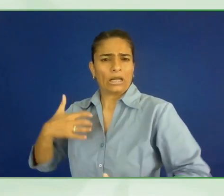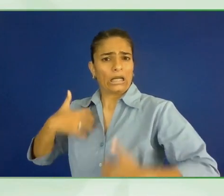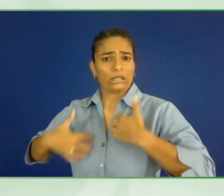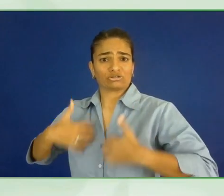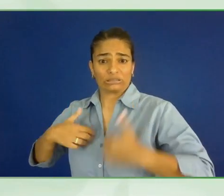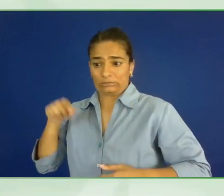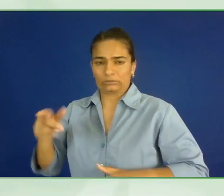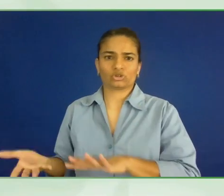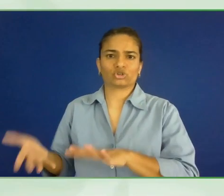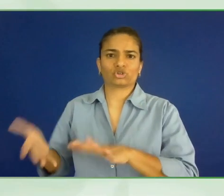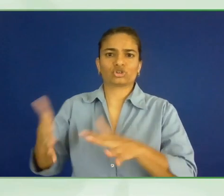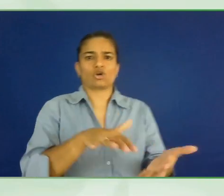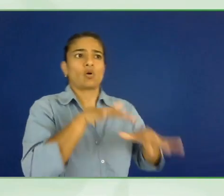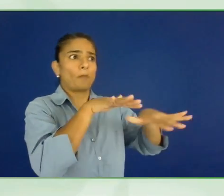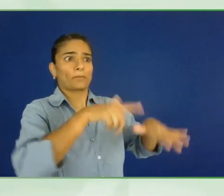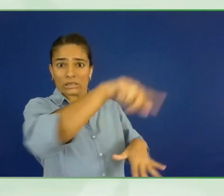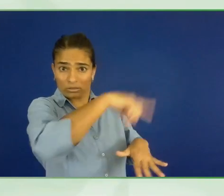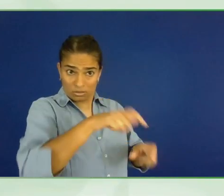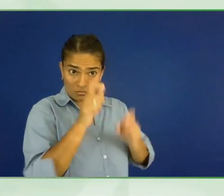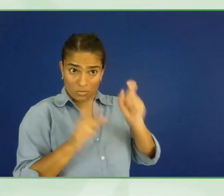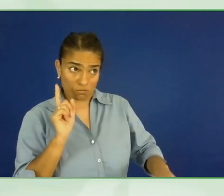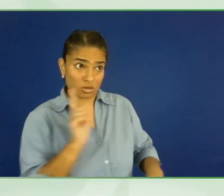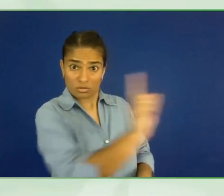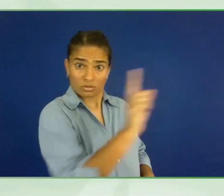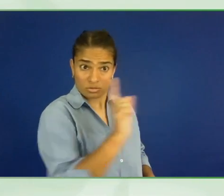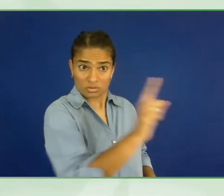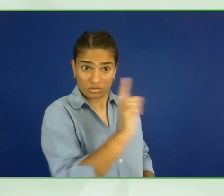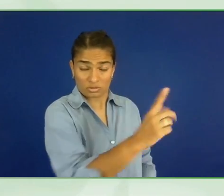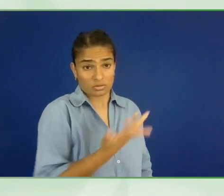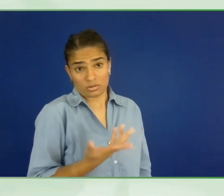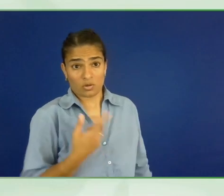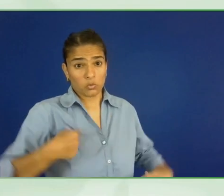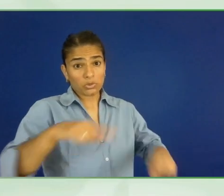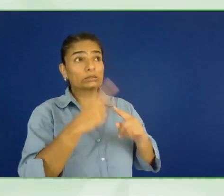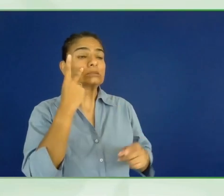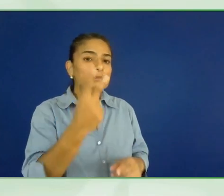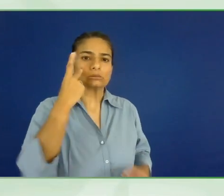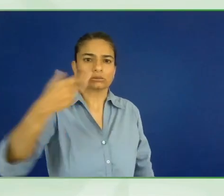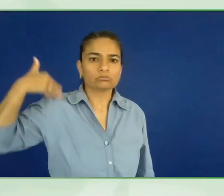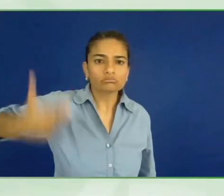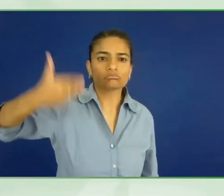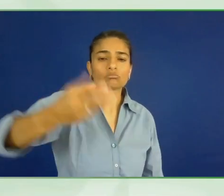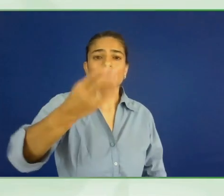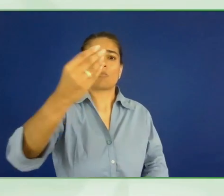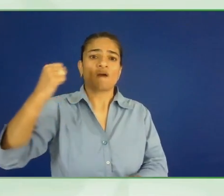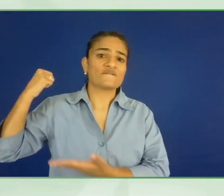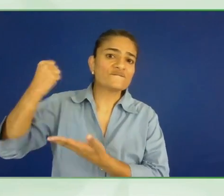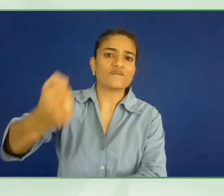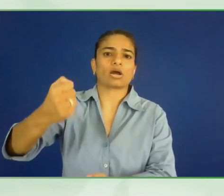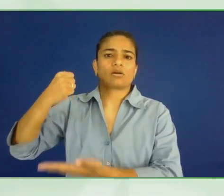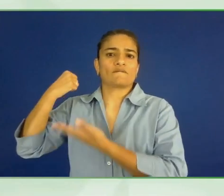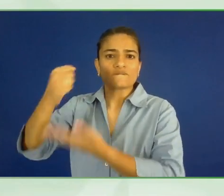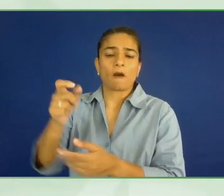for it because we observe many funds and many funds are focused now on